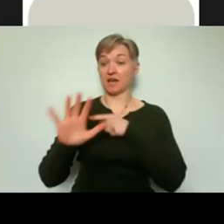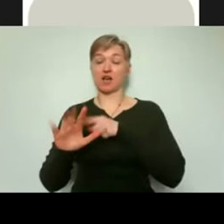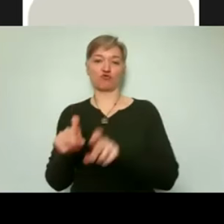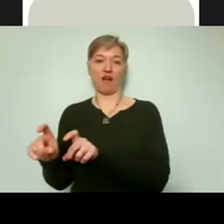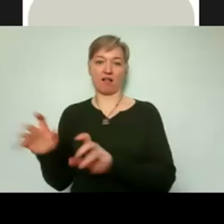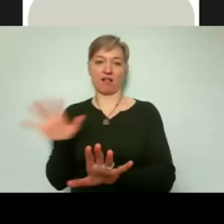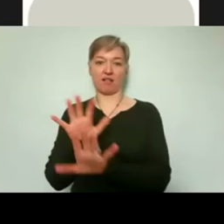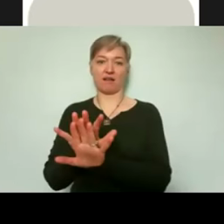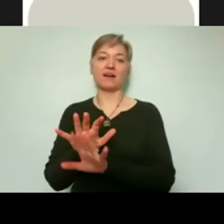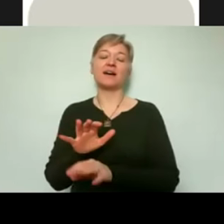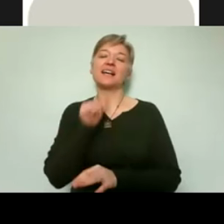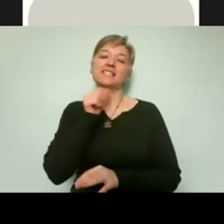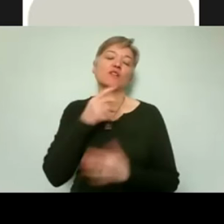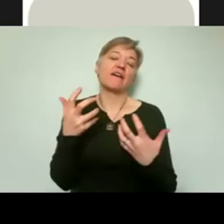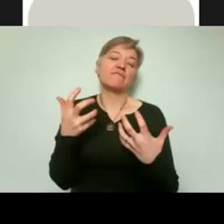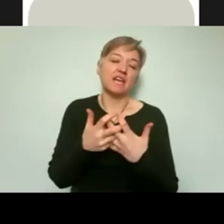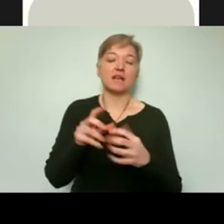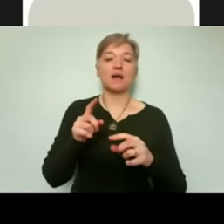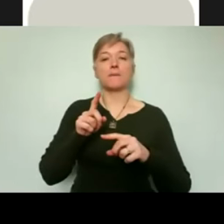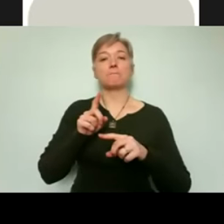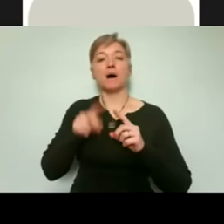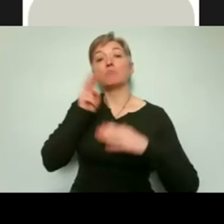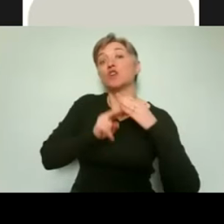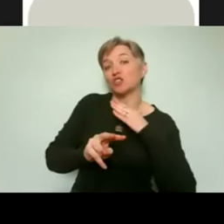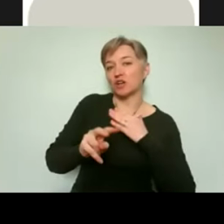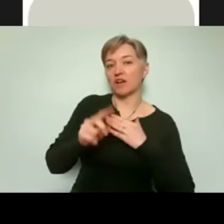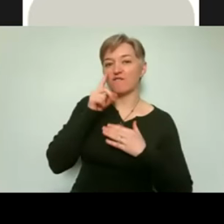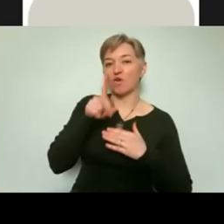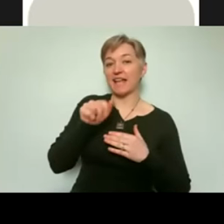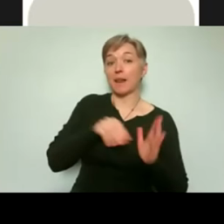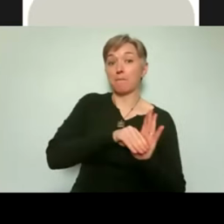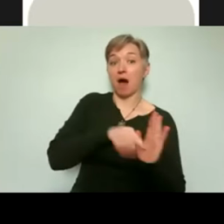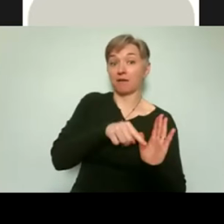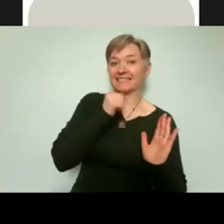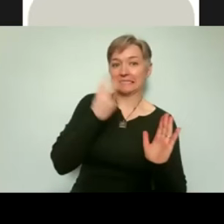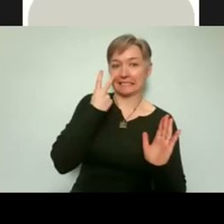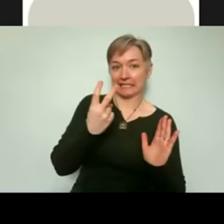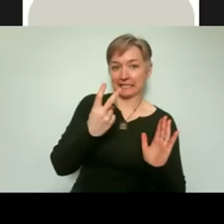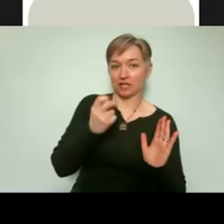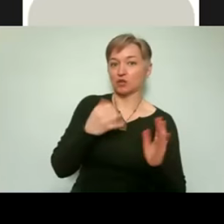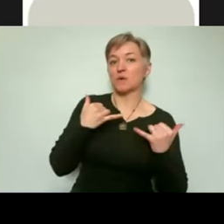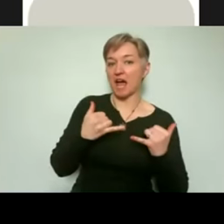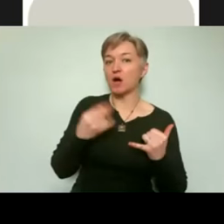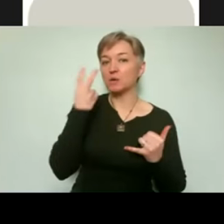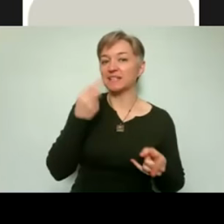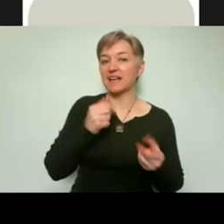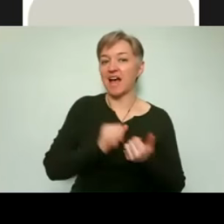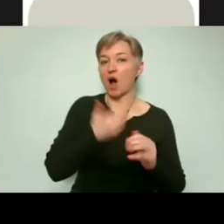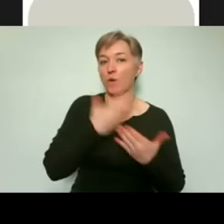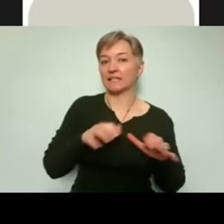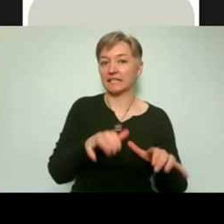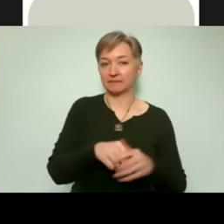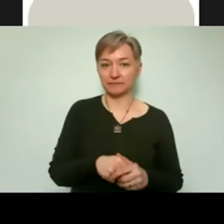a fit, it's a prediction for data that the model never saw. And that's what you see now in red. And when we first saw this,